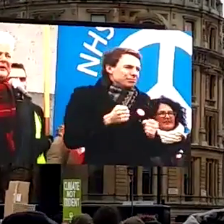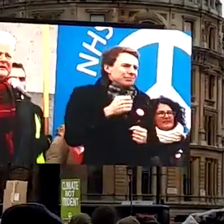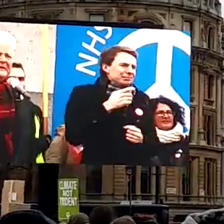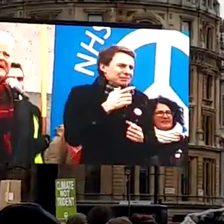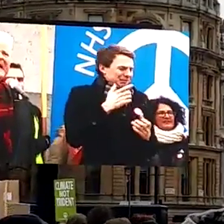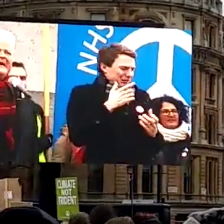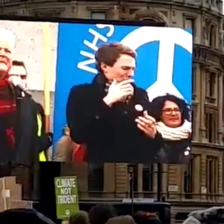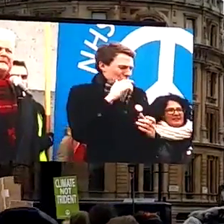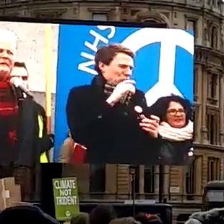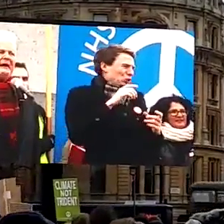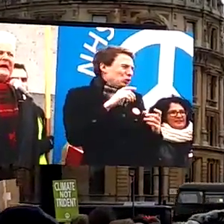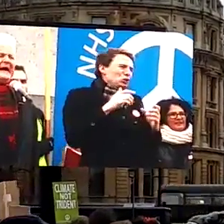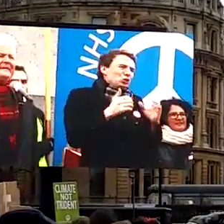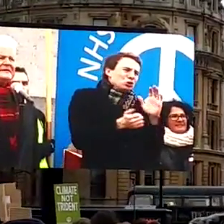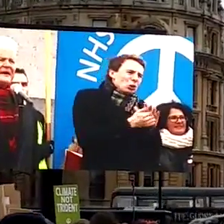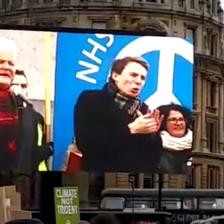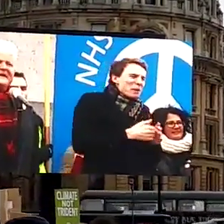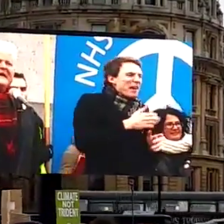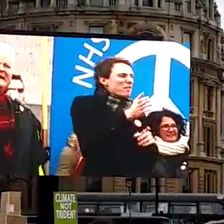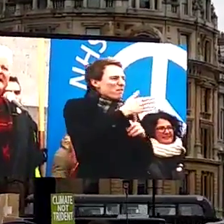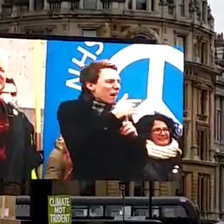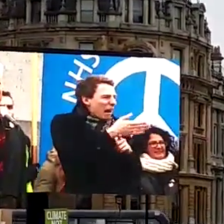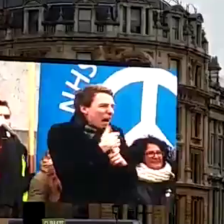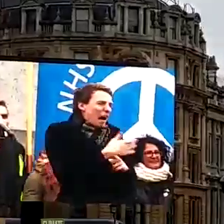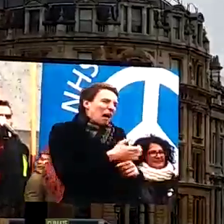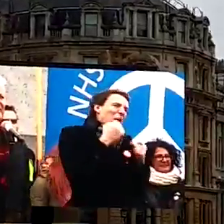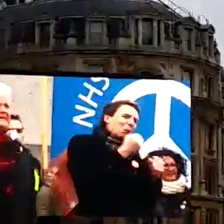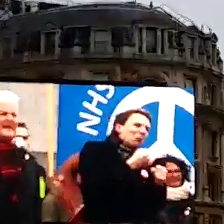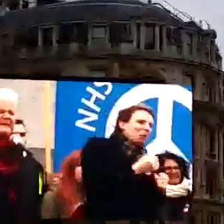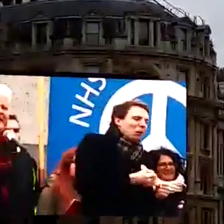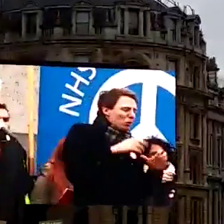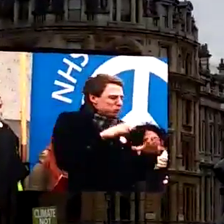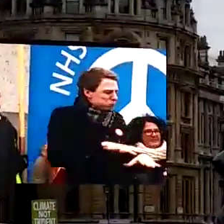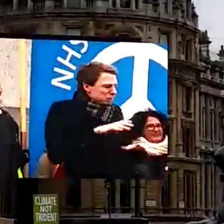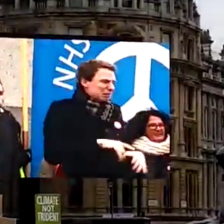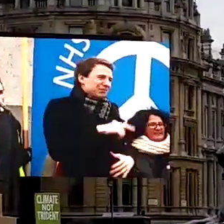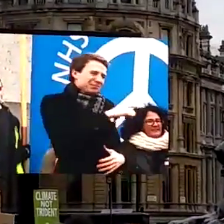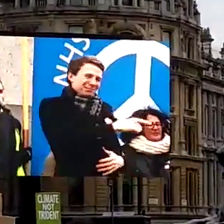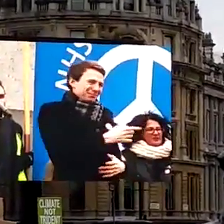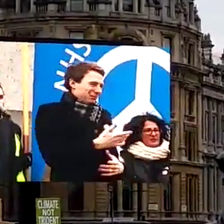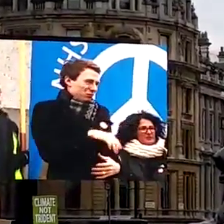stupid nationalism has been running ever since. Let's give Ernest